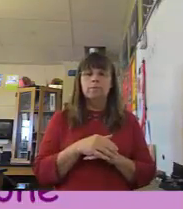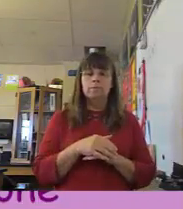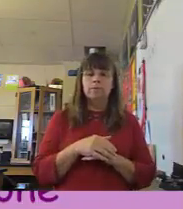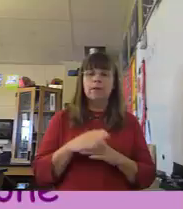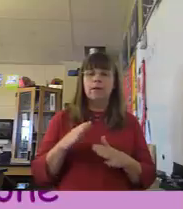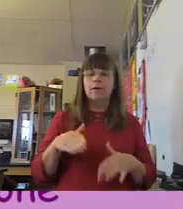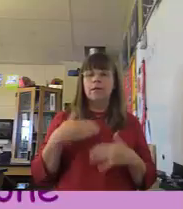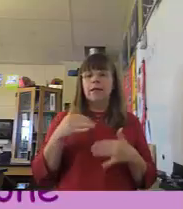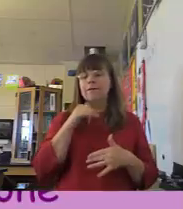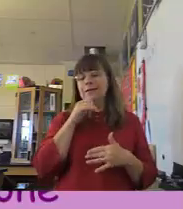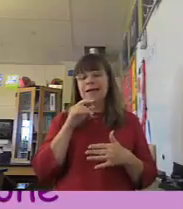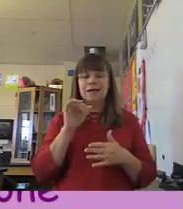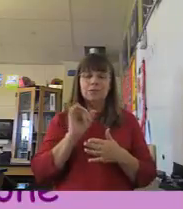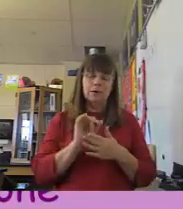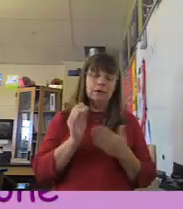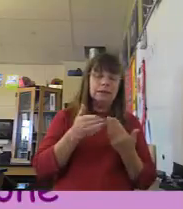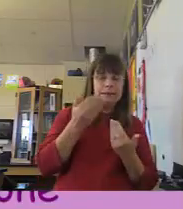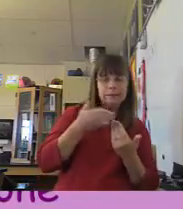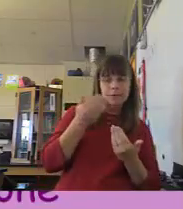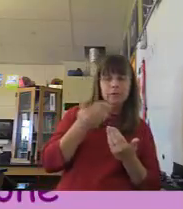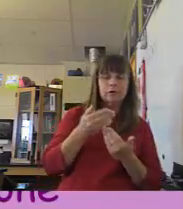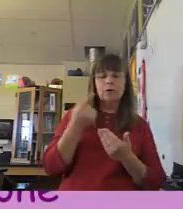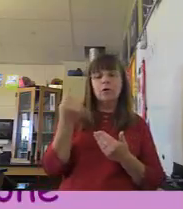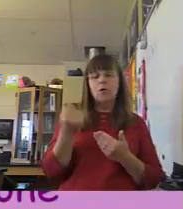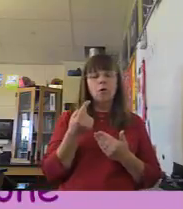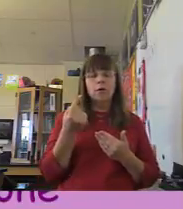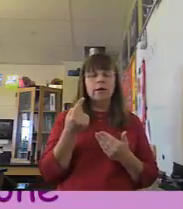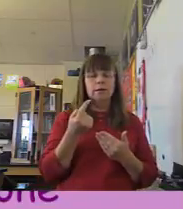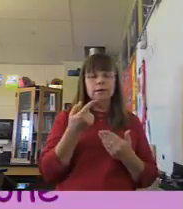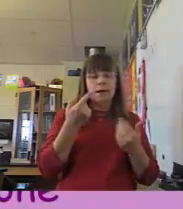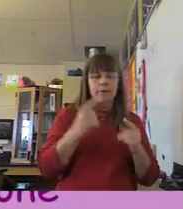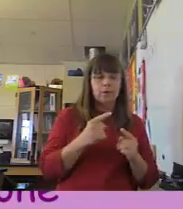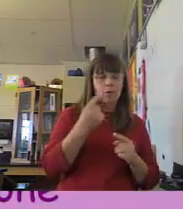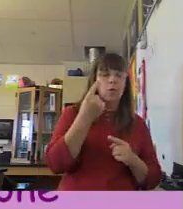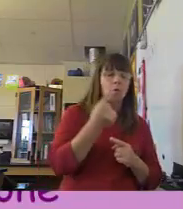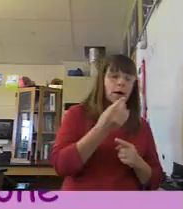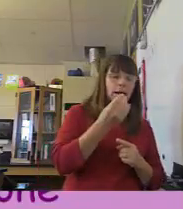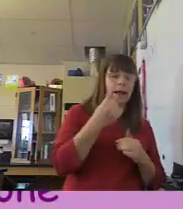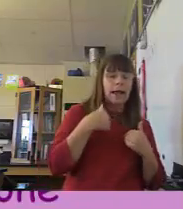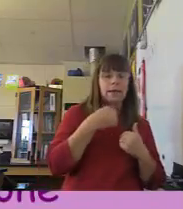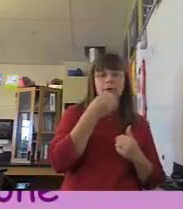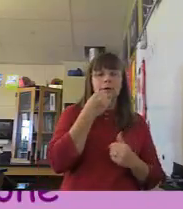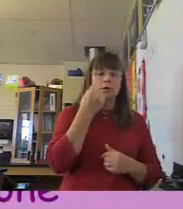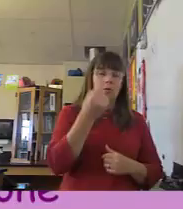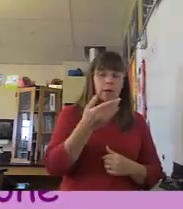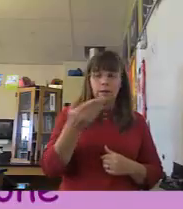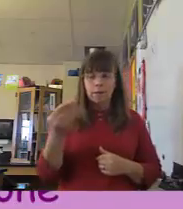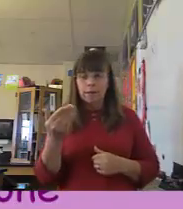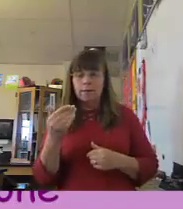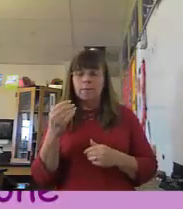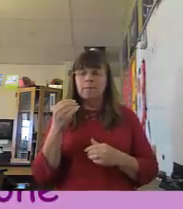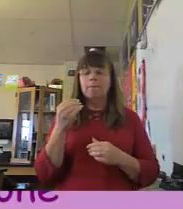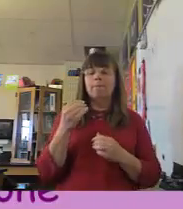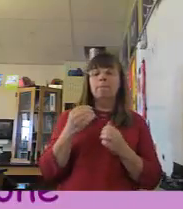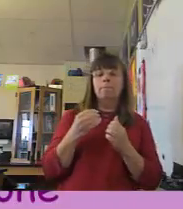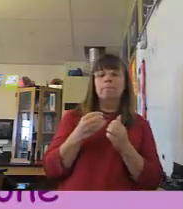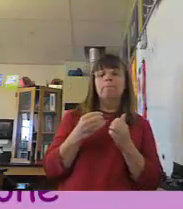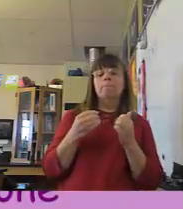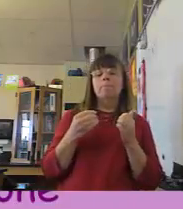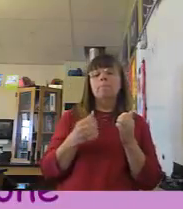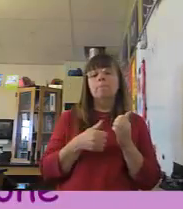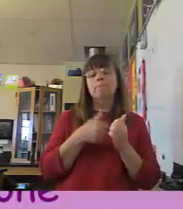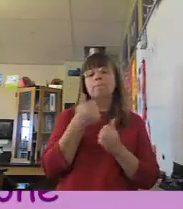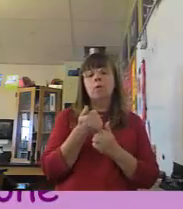little chain where you have this animal eats that animal and that animal eats that animal. Most of them are parts of many